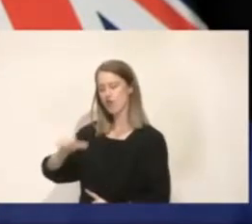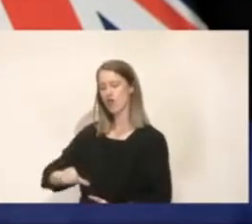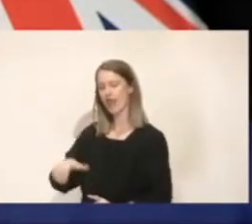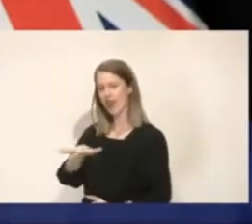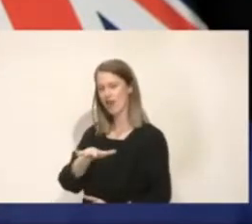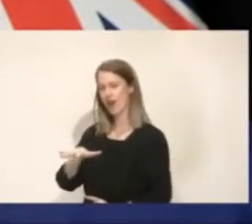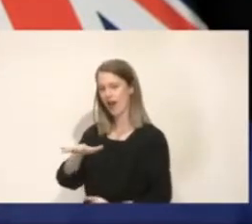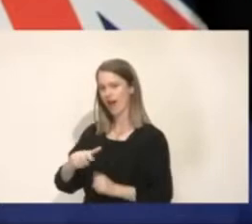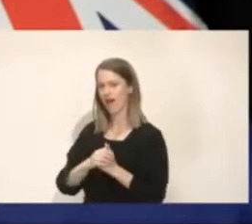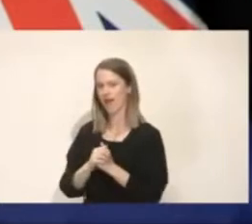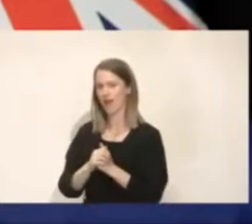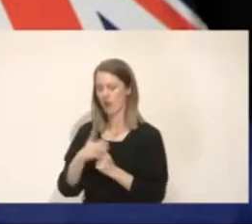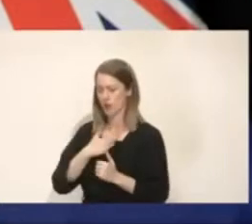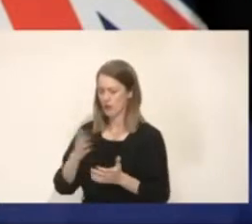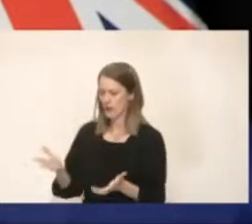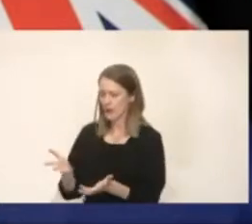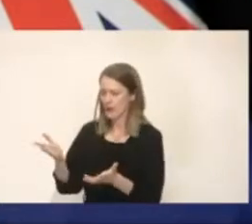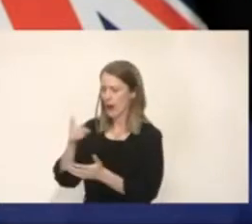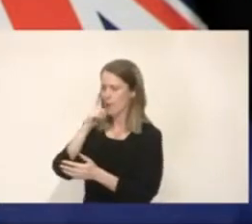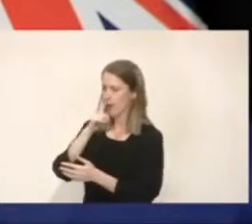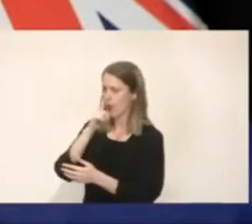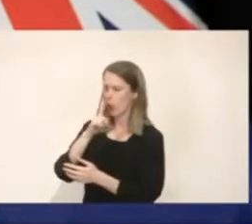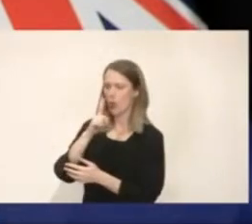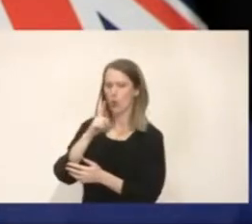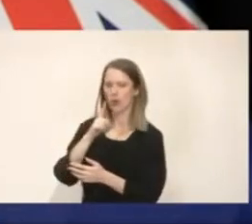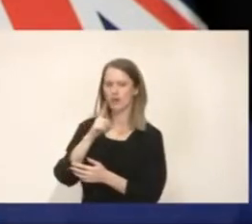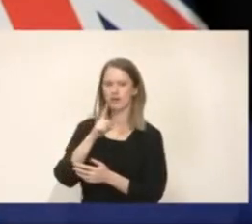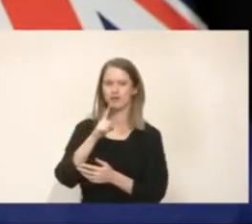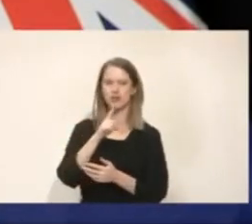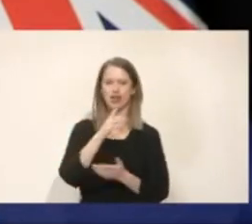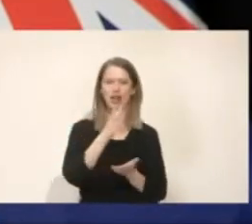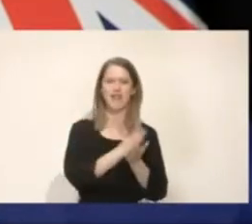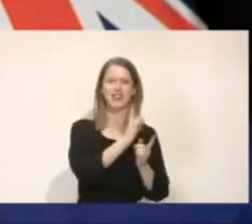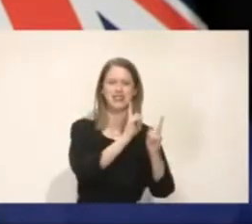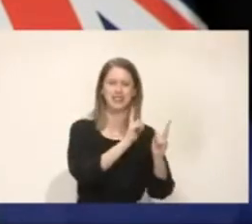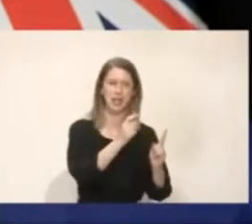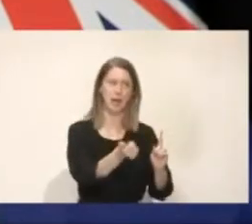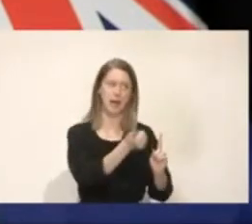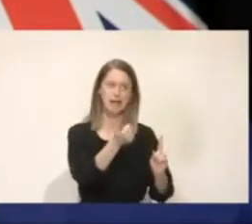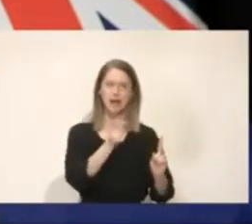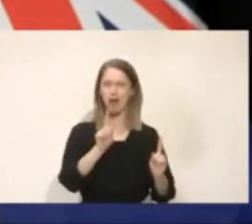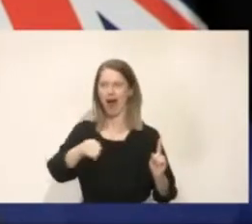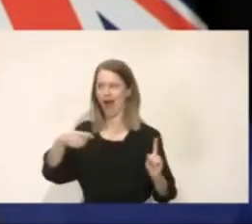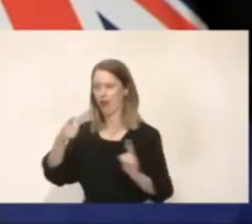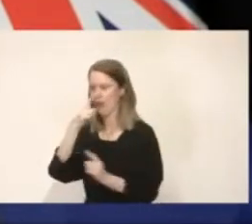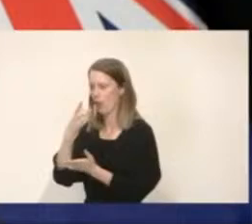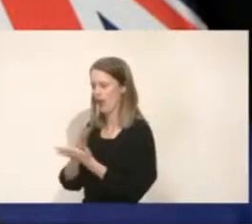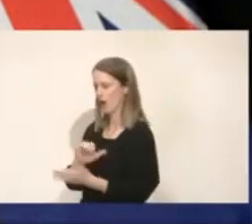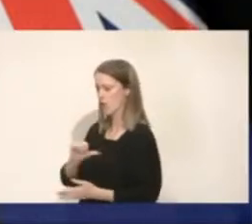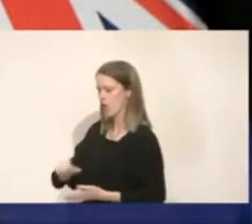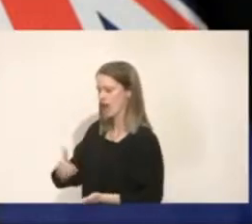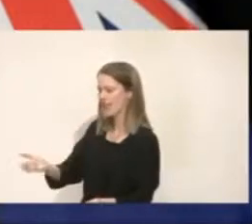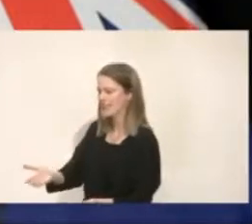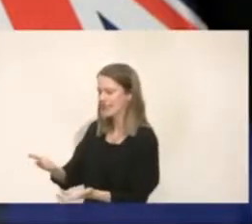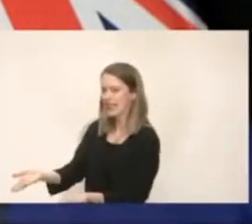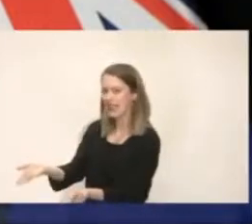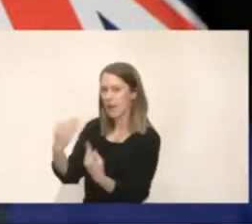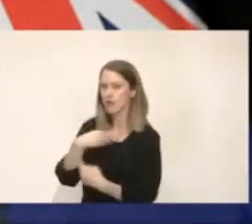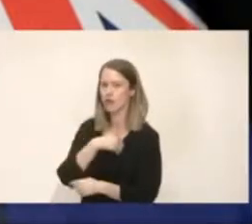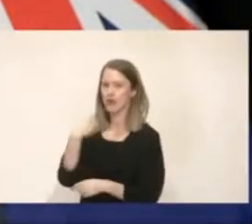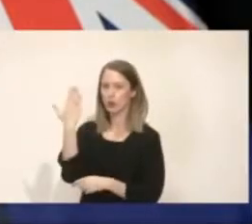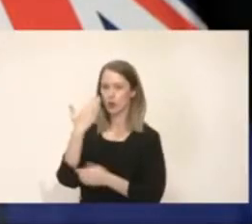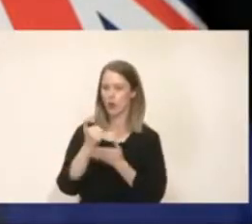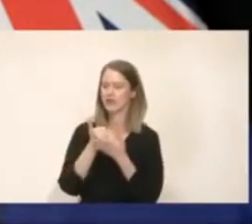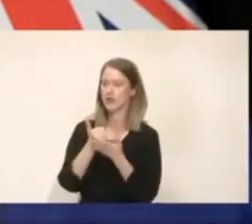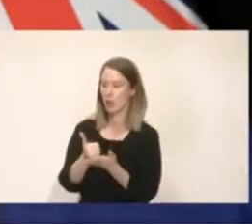need to ensure that students from outside of the main centres are able to both get into medical school and then are